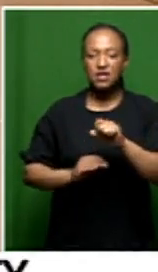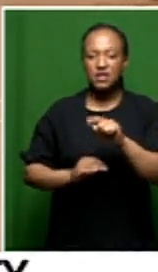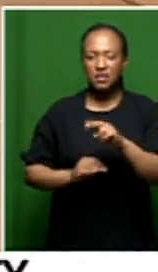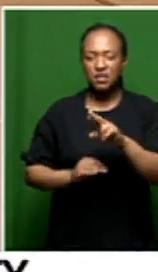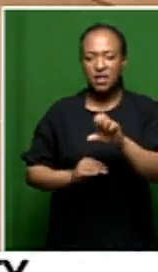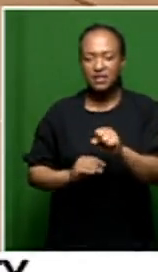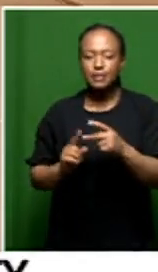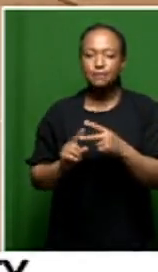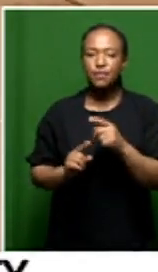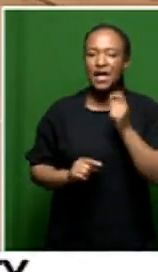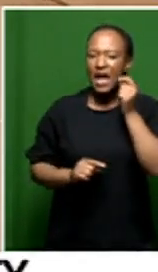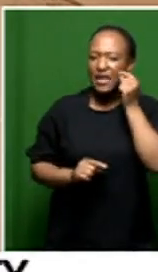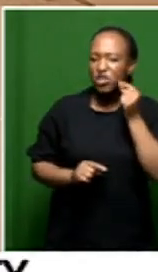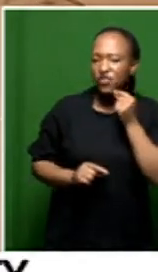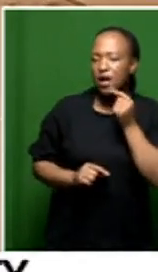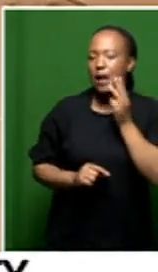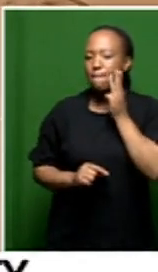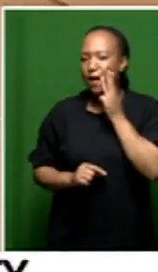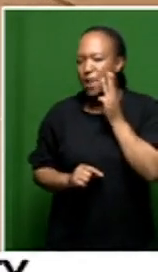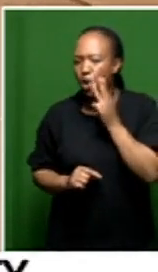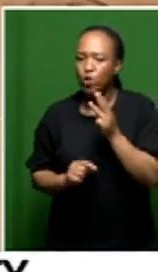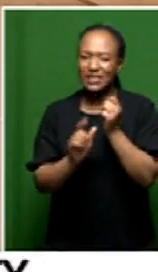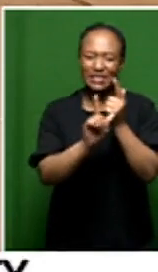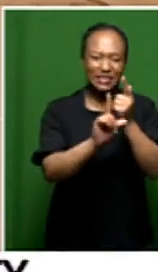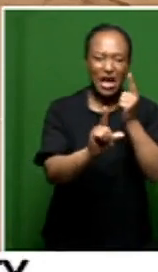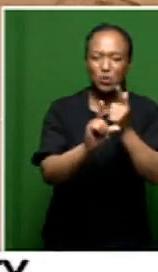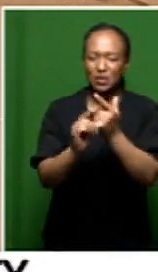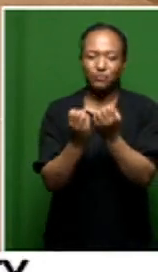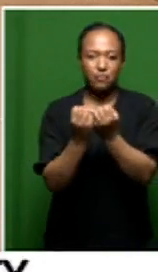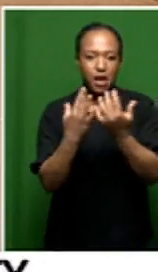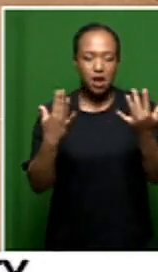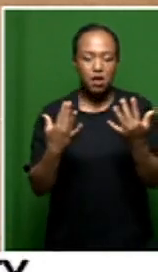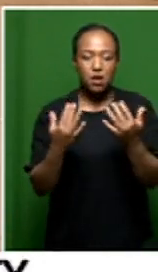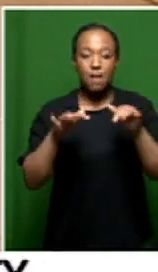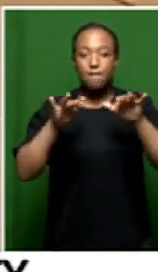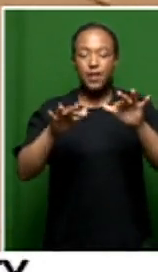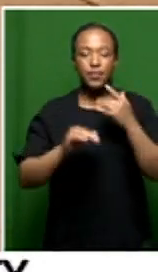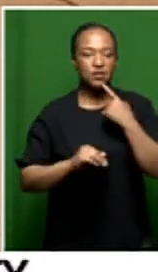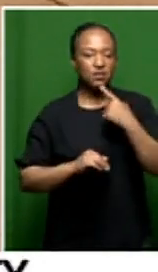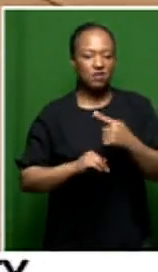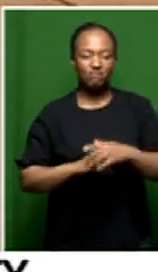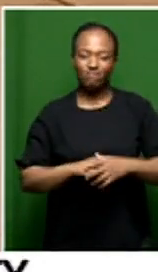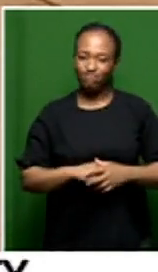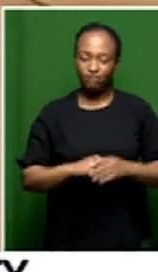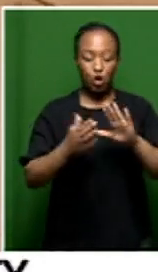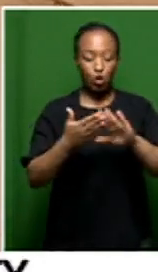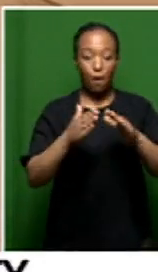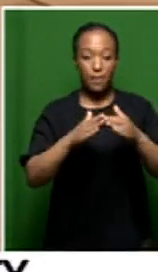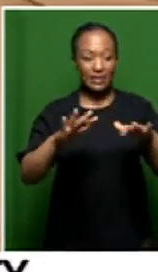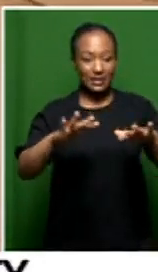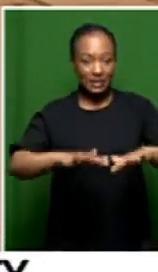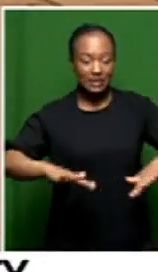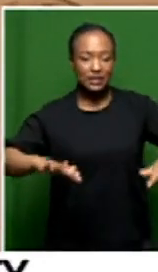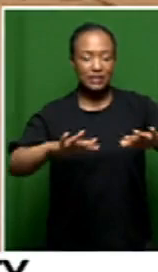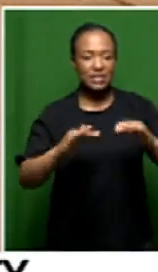Mamelodi, Atteridgeville, the northern townships, people here too say that under normal circumstances, their communities are